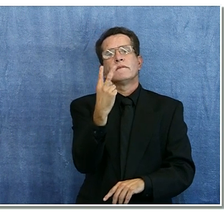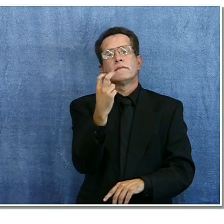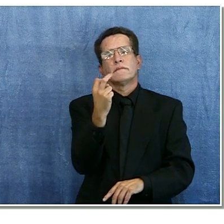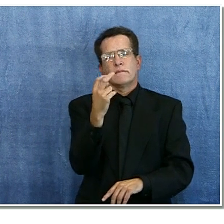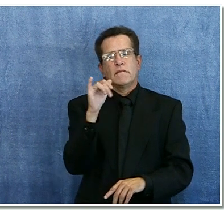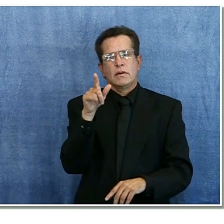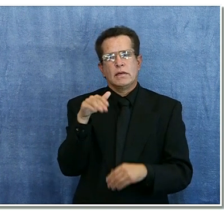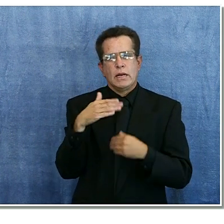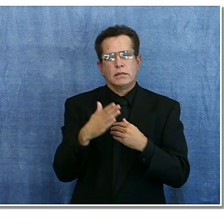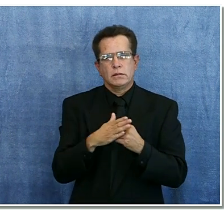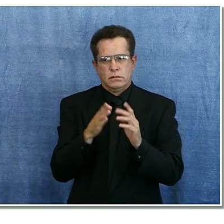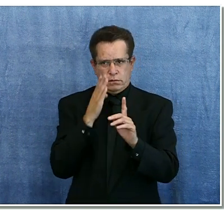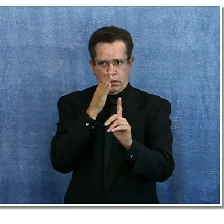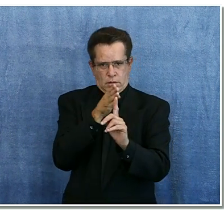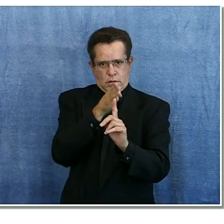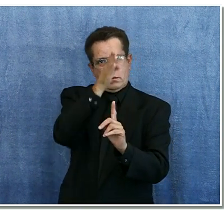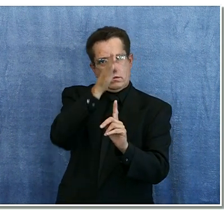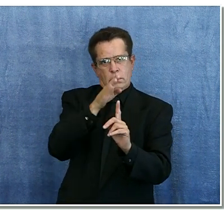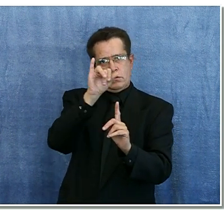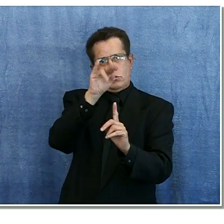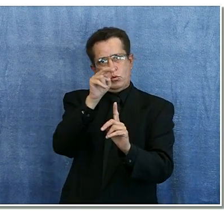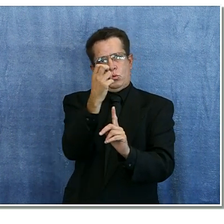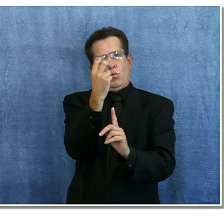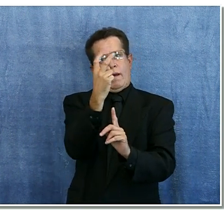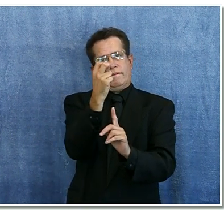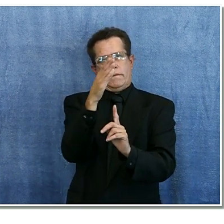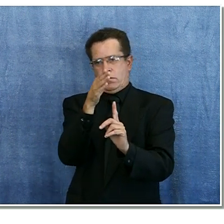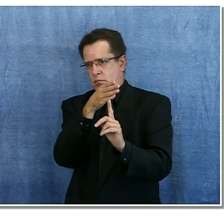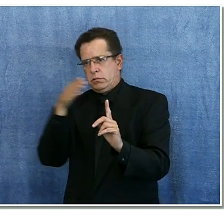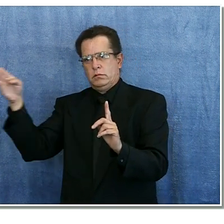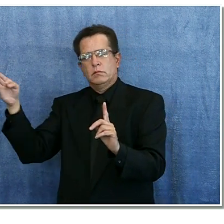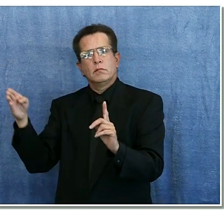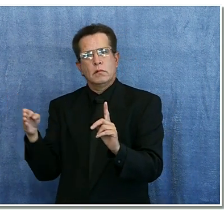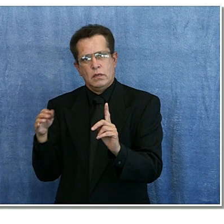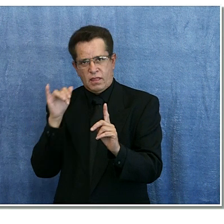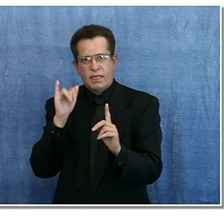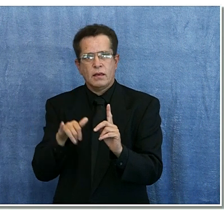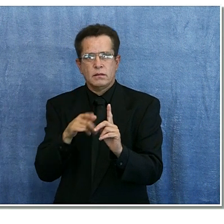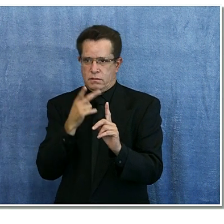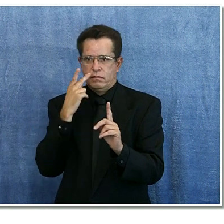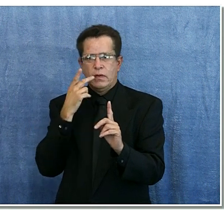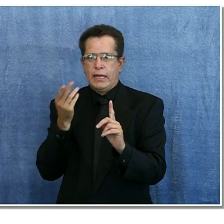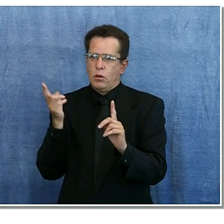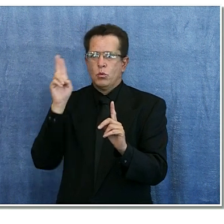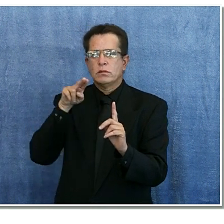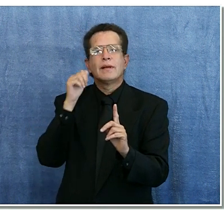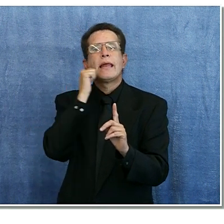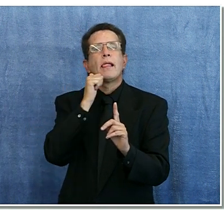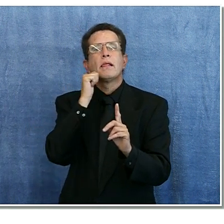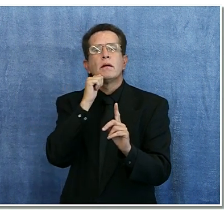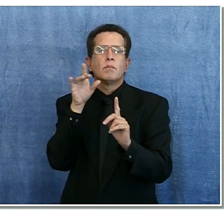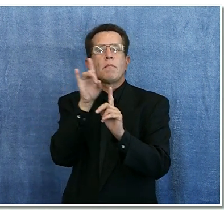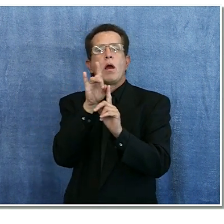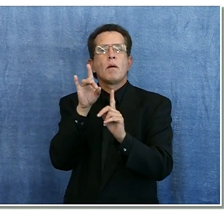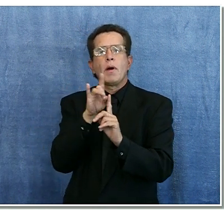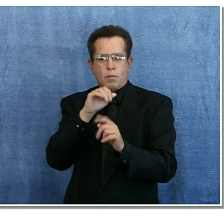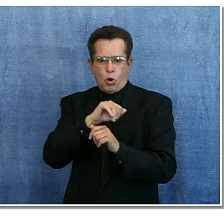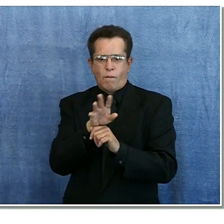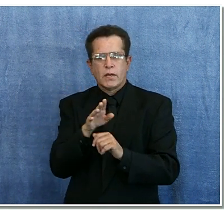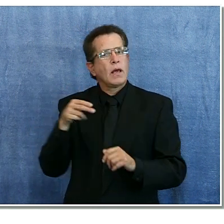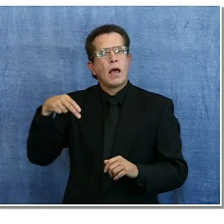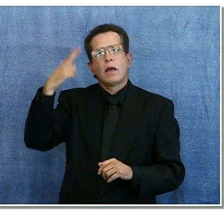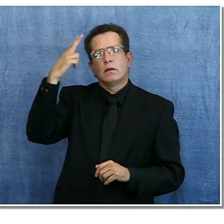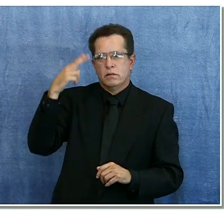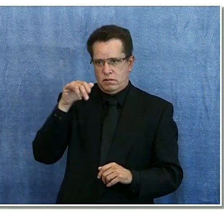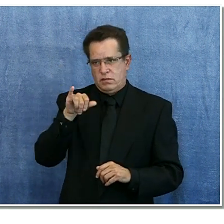please. Thank you. This was followed by an increase in daily cases. In the next